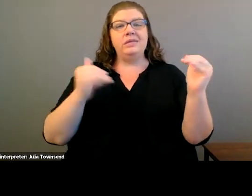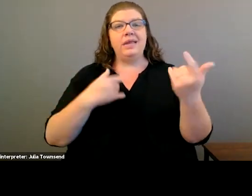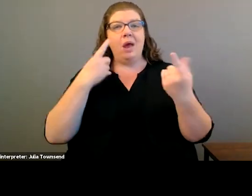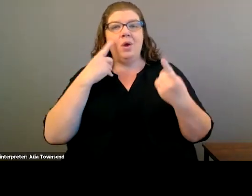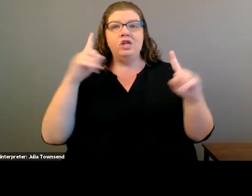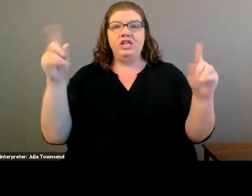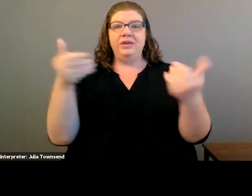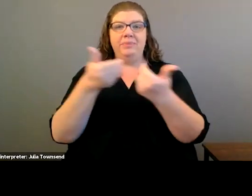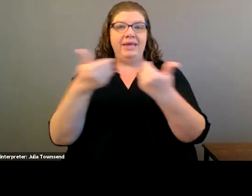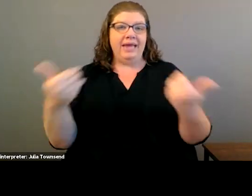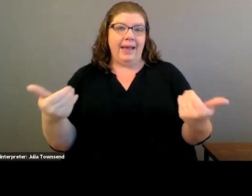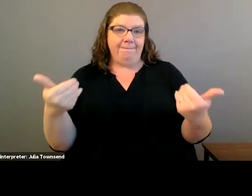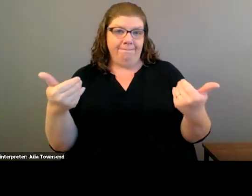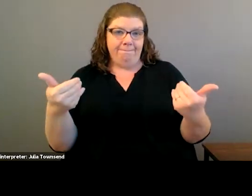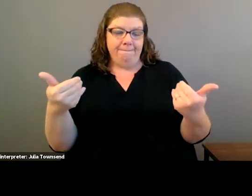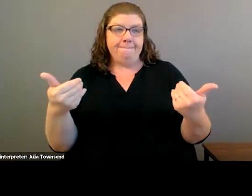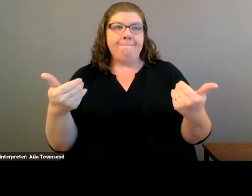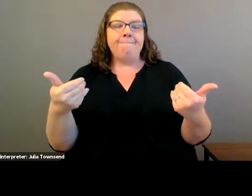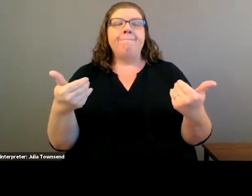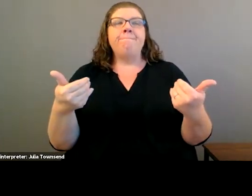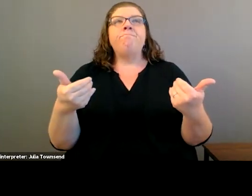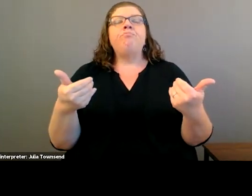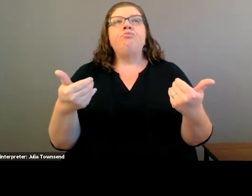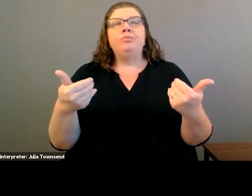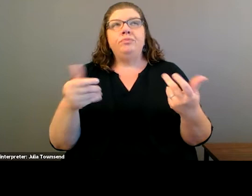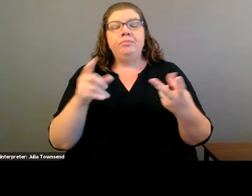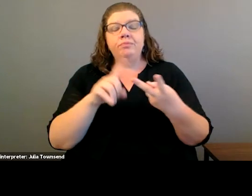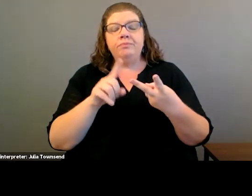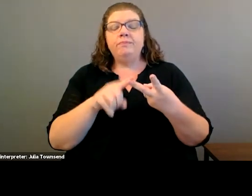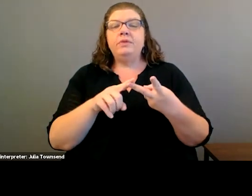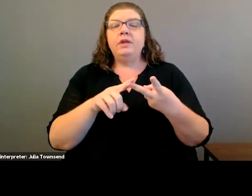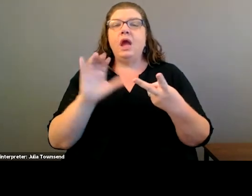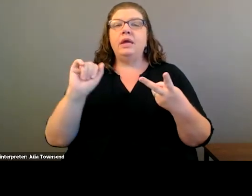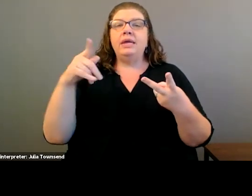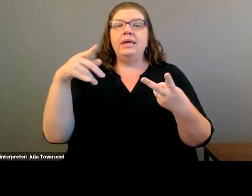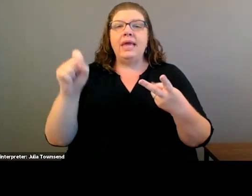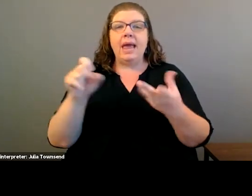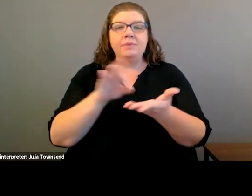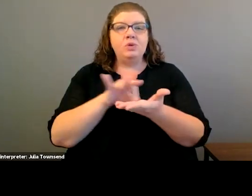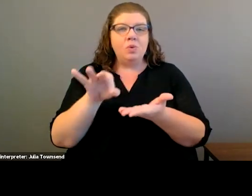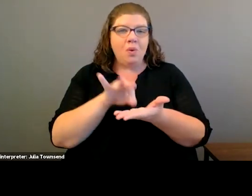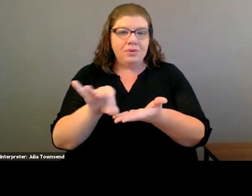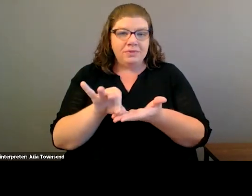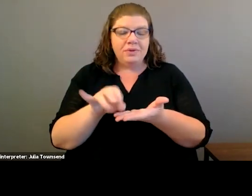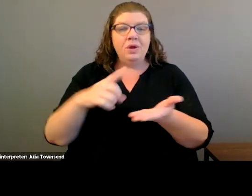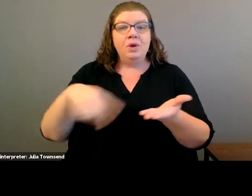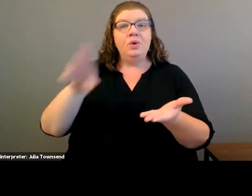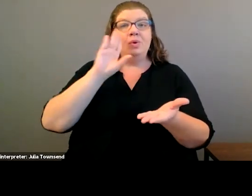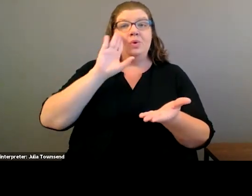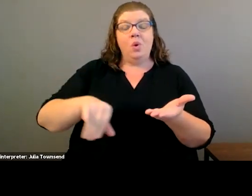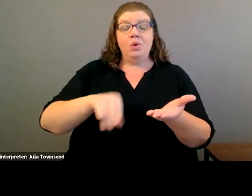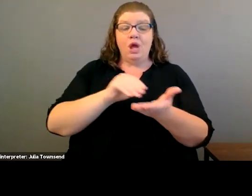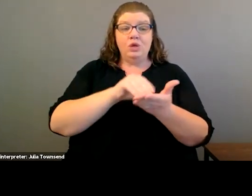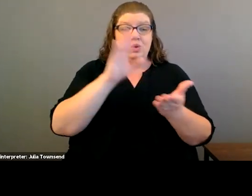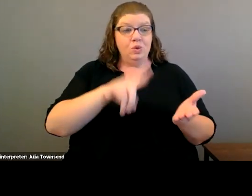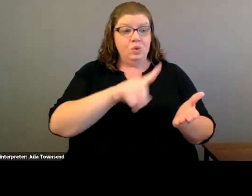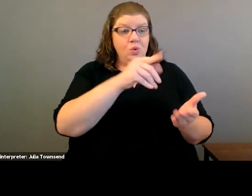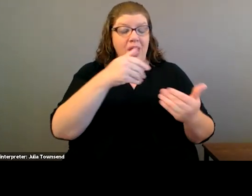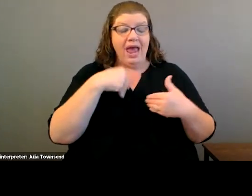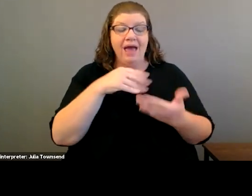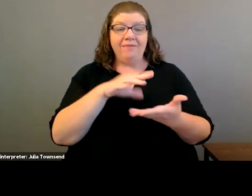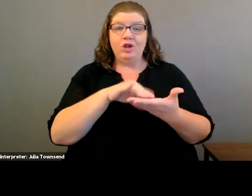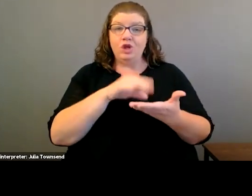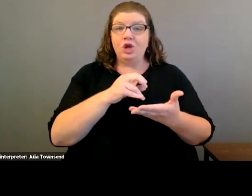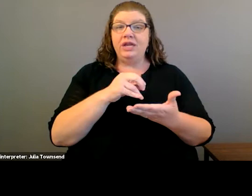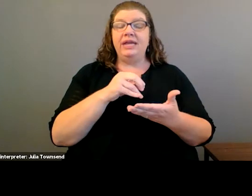gap and also in our CAP scores. And as you know, students with learning differences and our emergent